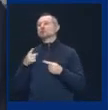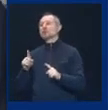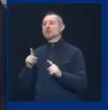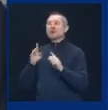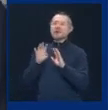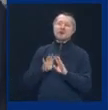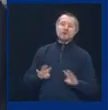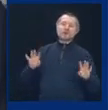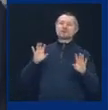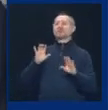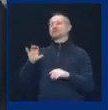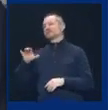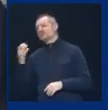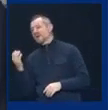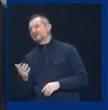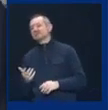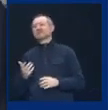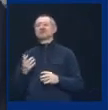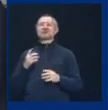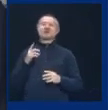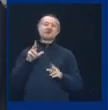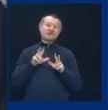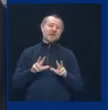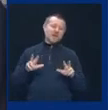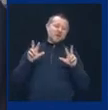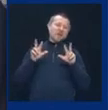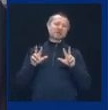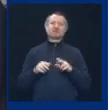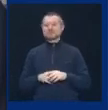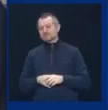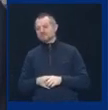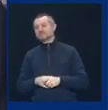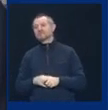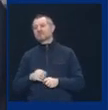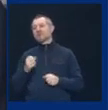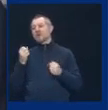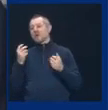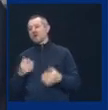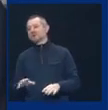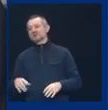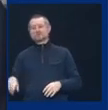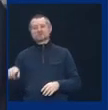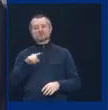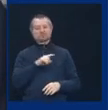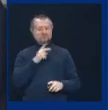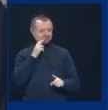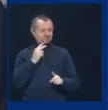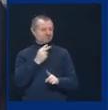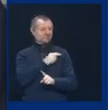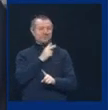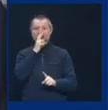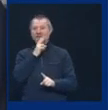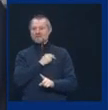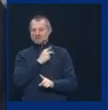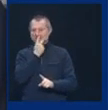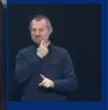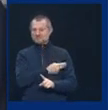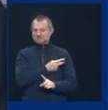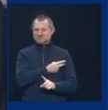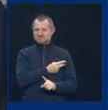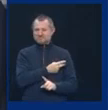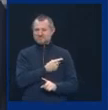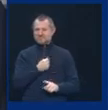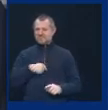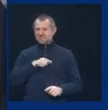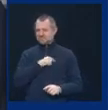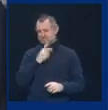etc. Because I think they saw what happened in Thanksgiving, right? We predicted a Thanksgiving